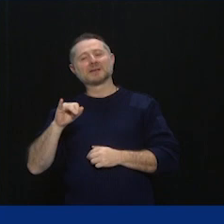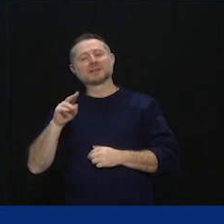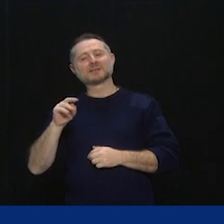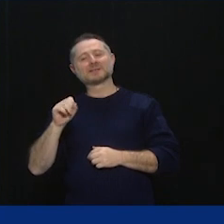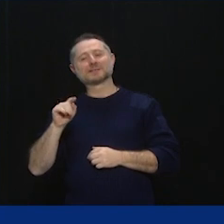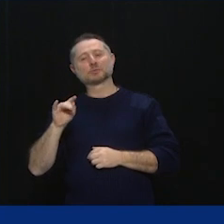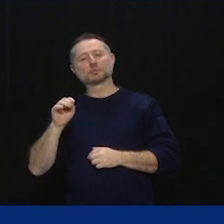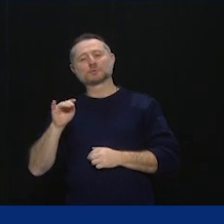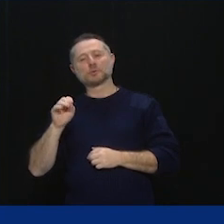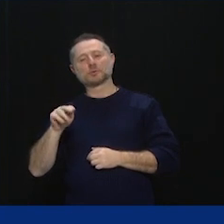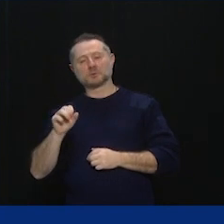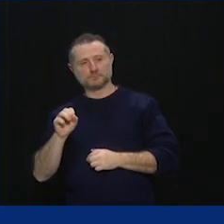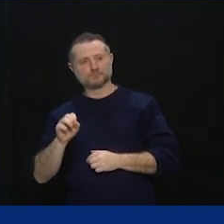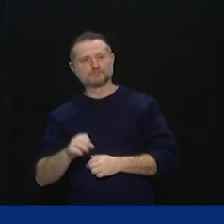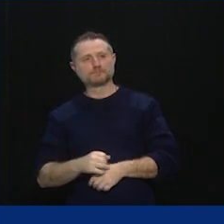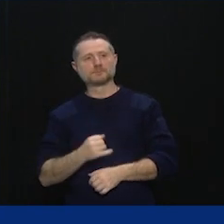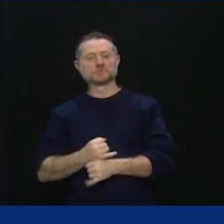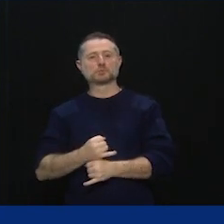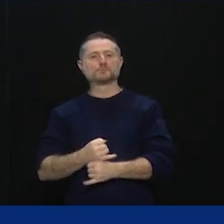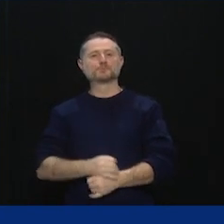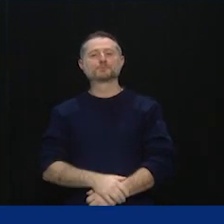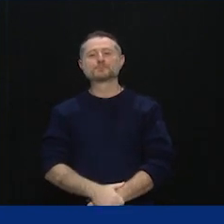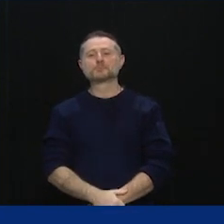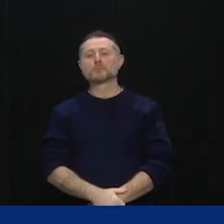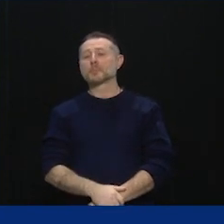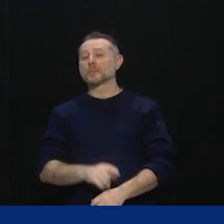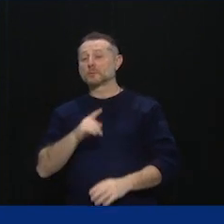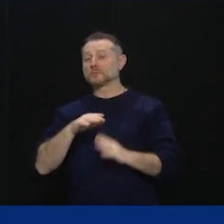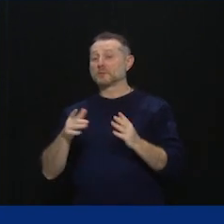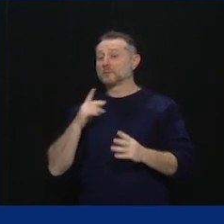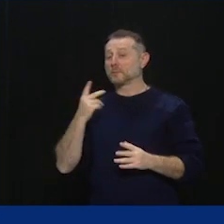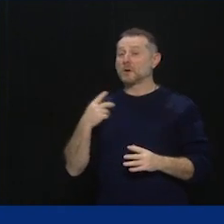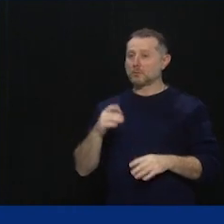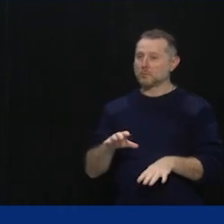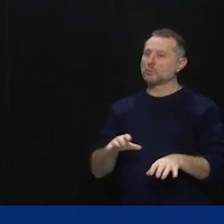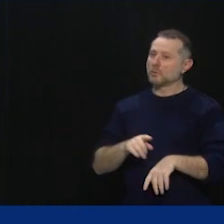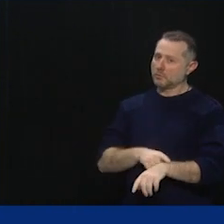we've been doing this a very long time, Jim and I. Mitch has been doing it even longer.